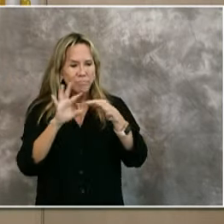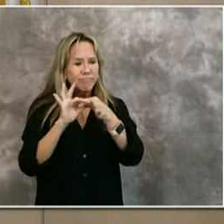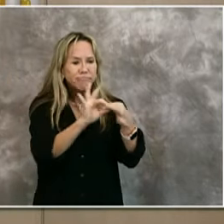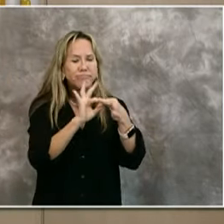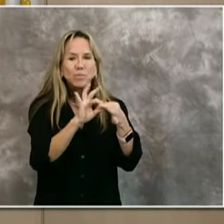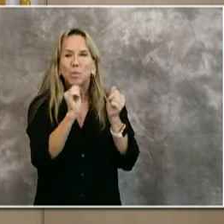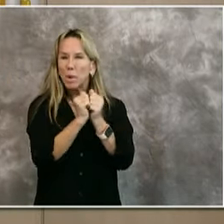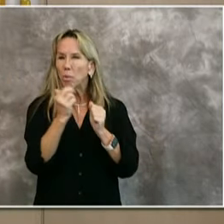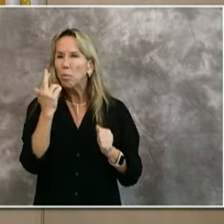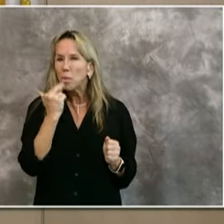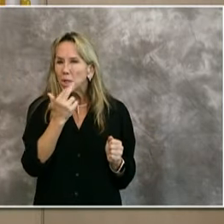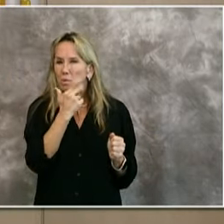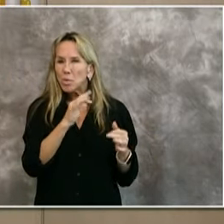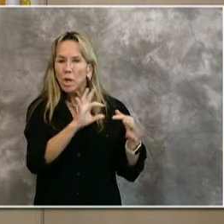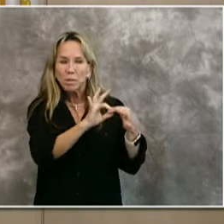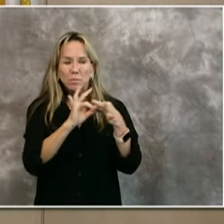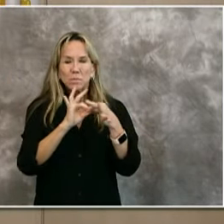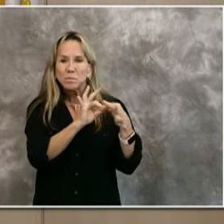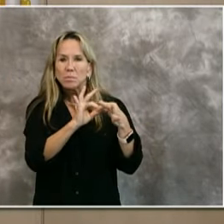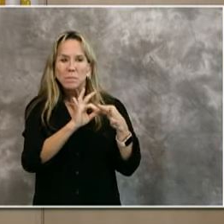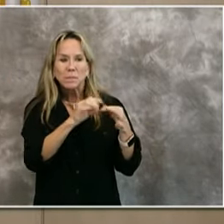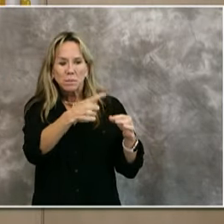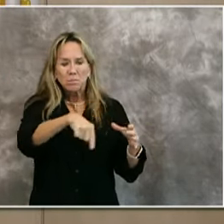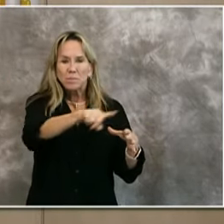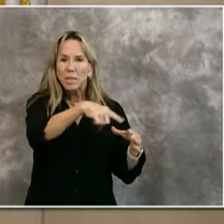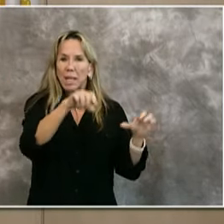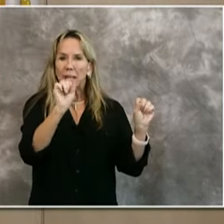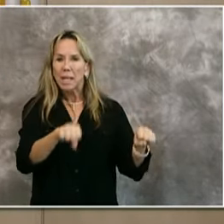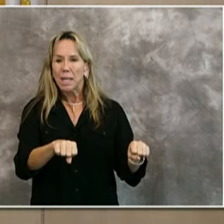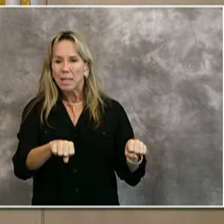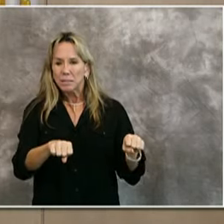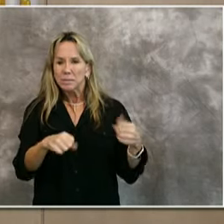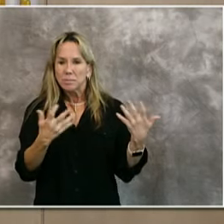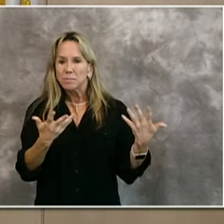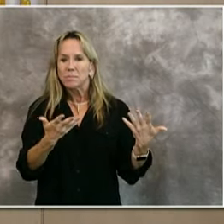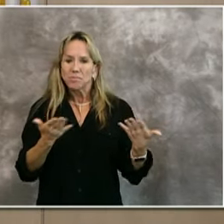restaurants or food trucks, so they can do that.